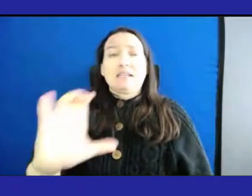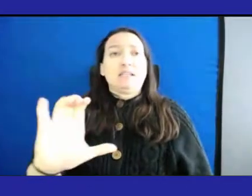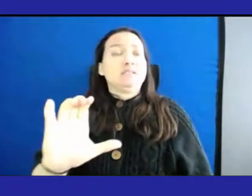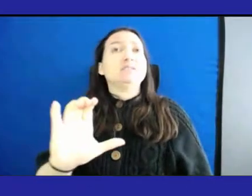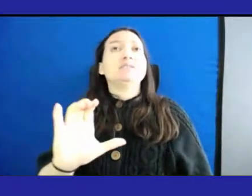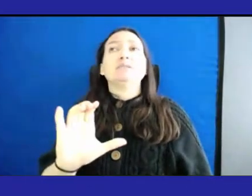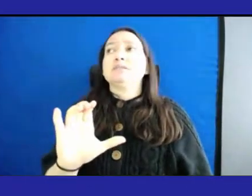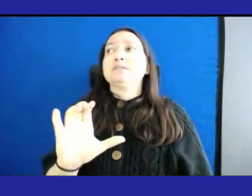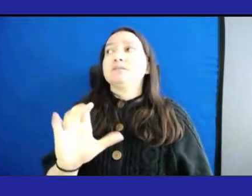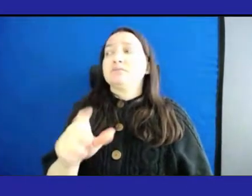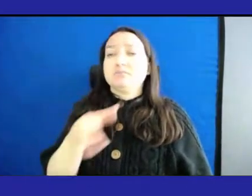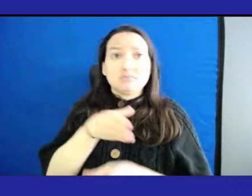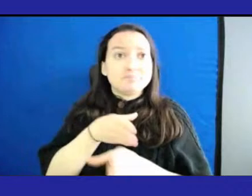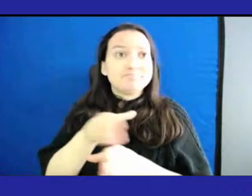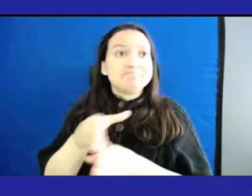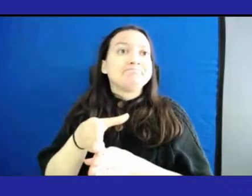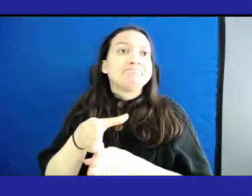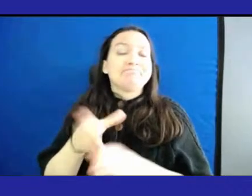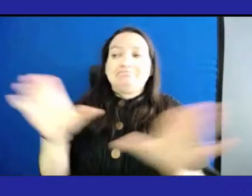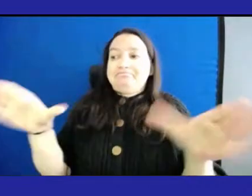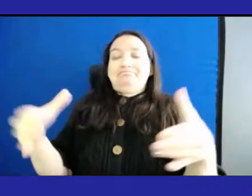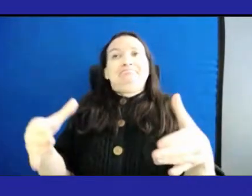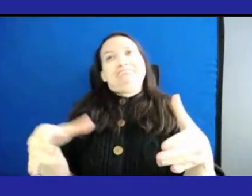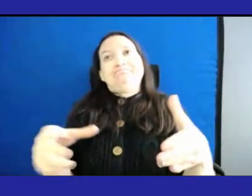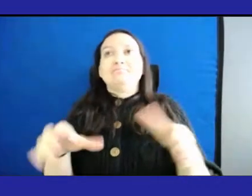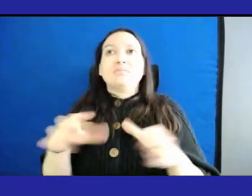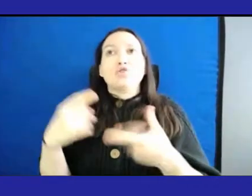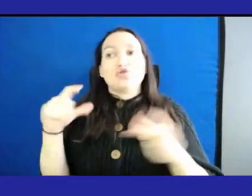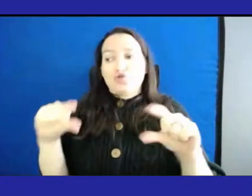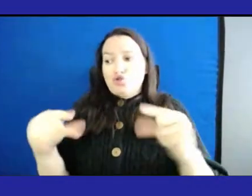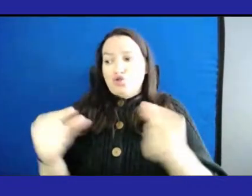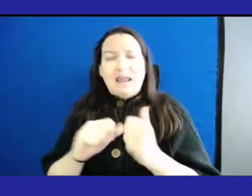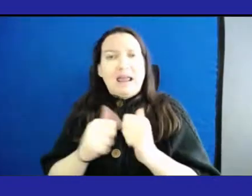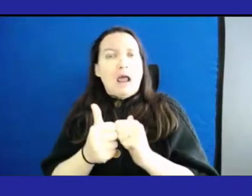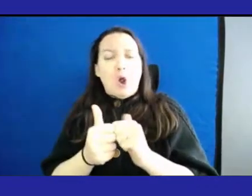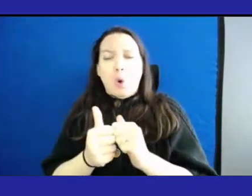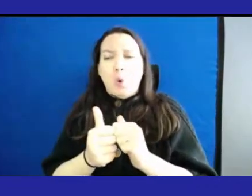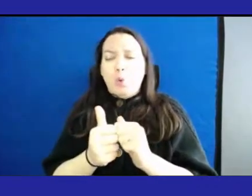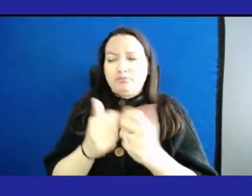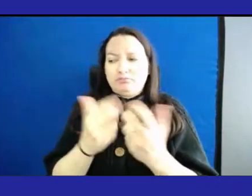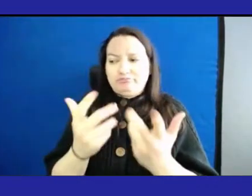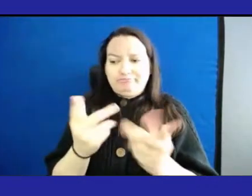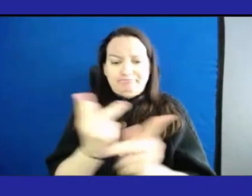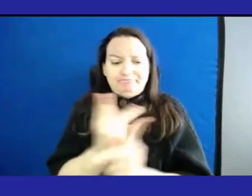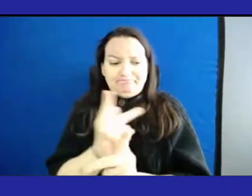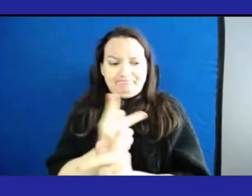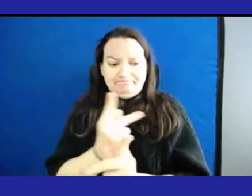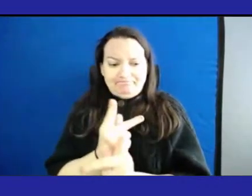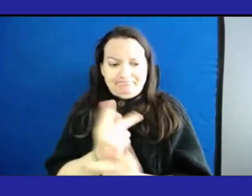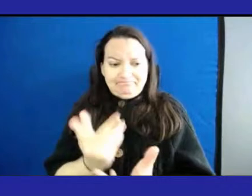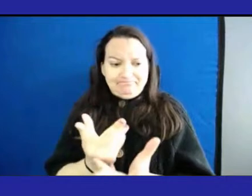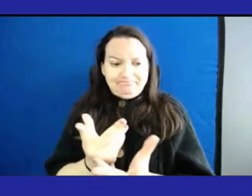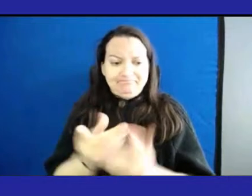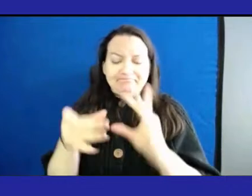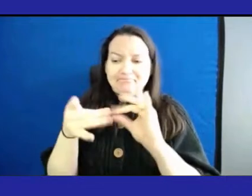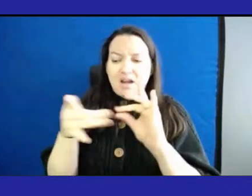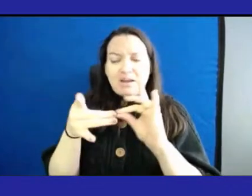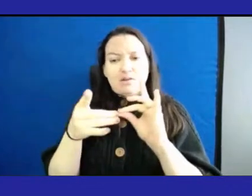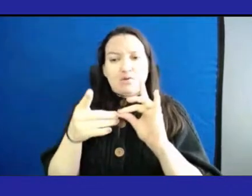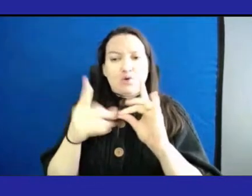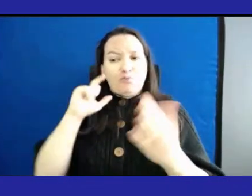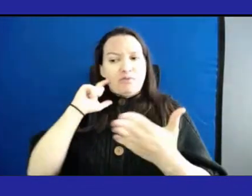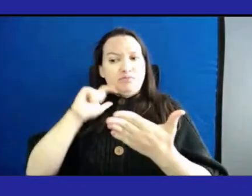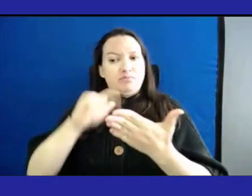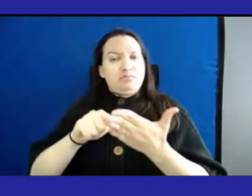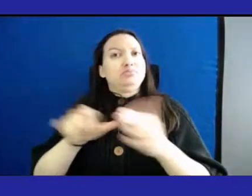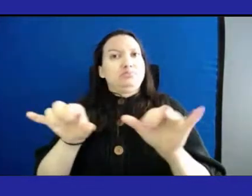particular single ethnic group. How do you epidemiologically make a comment or observe